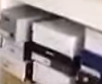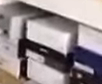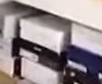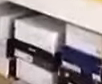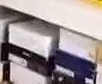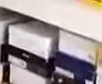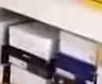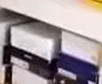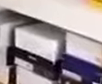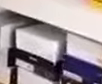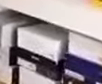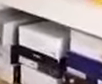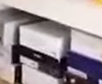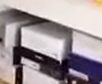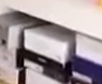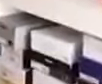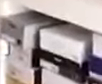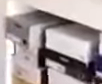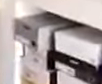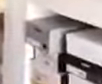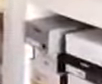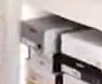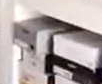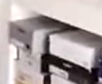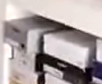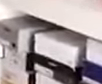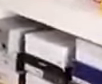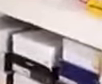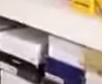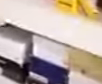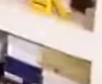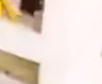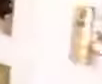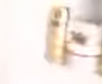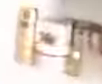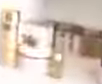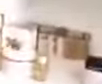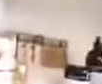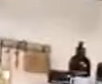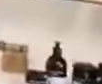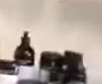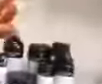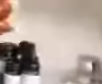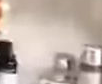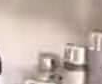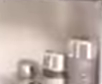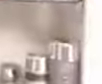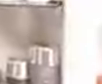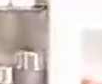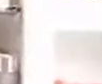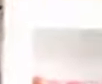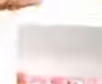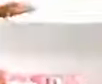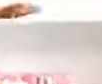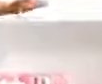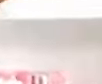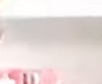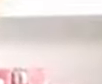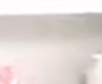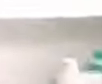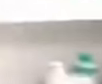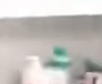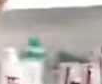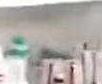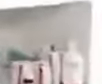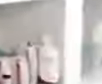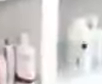Samsonite dafa am nuñ la xolé waaw ngeen la nak waaw skin ci mom lañu gëna xamé nak skin care products ci mom lañu gëna xamé